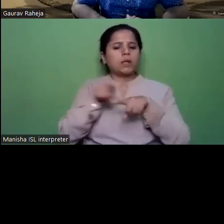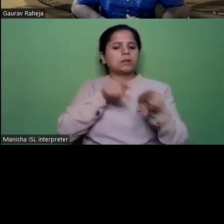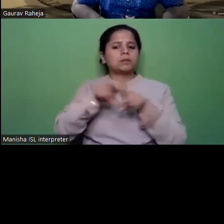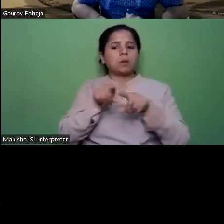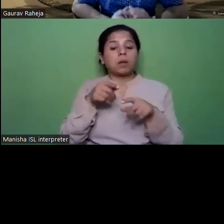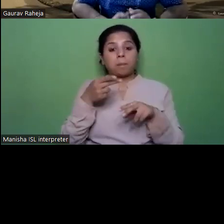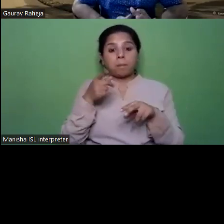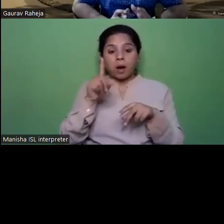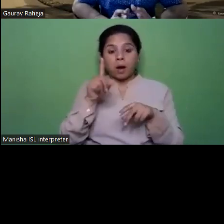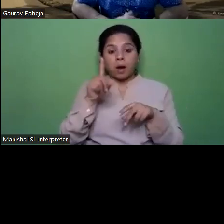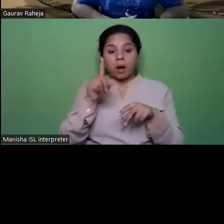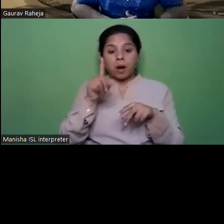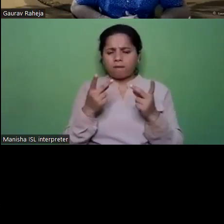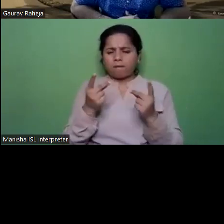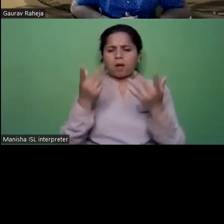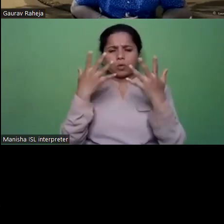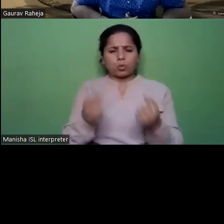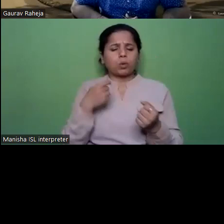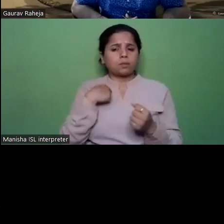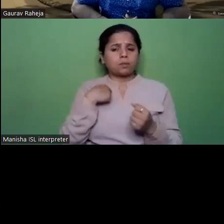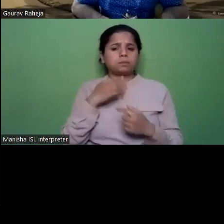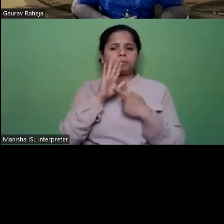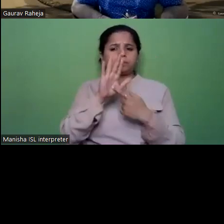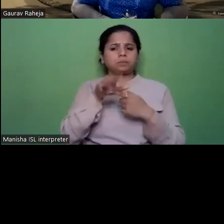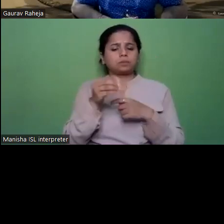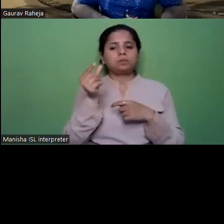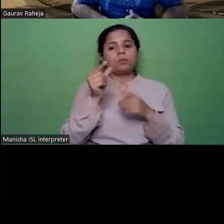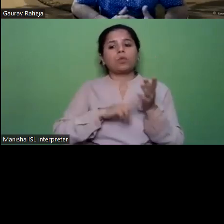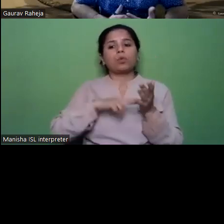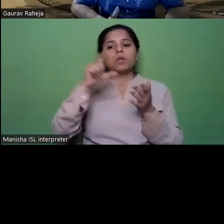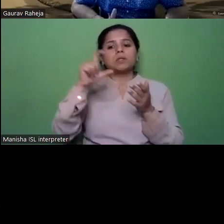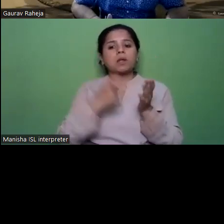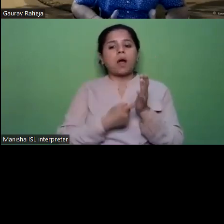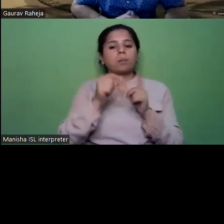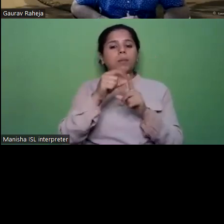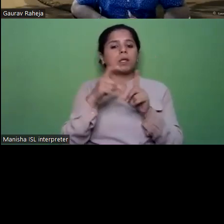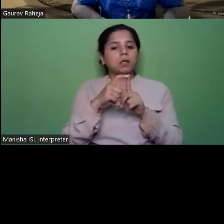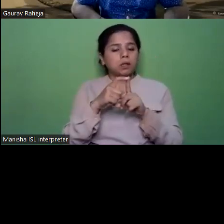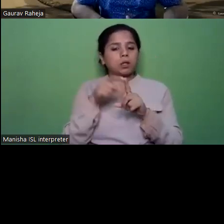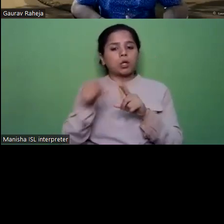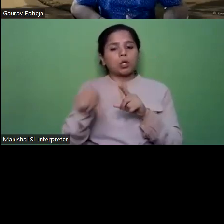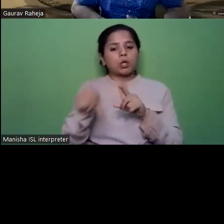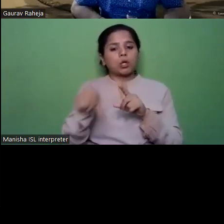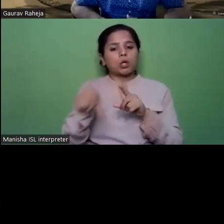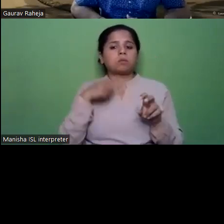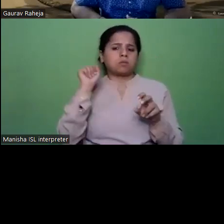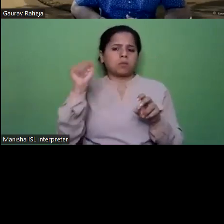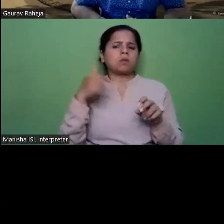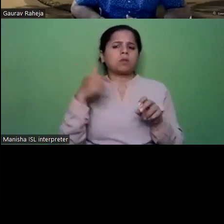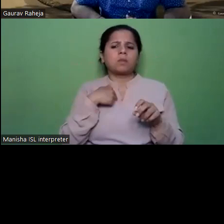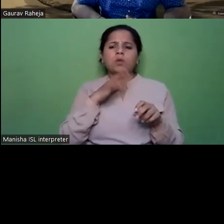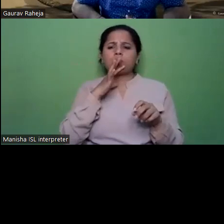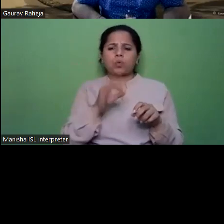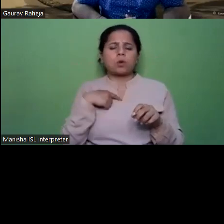do that, I will quickly flip through some UN CRPD codes, perspectives, which I deliberately put